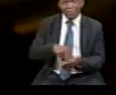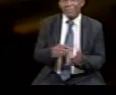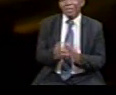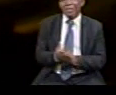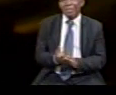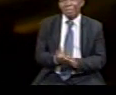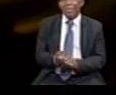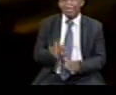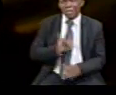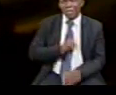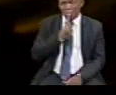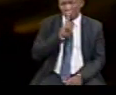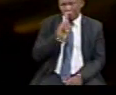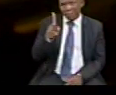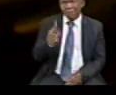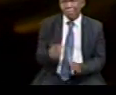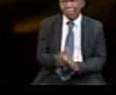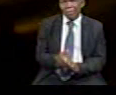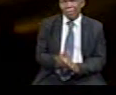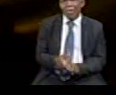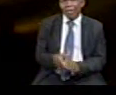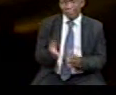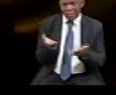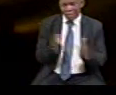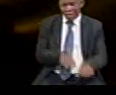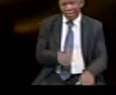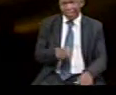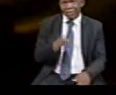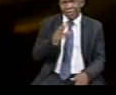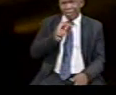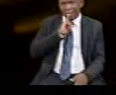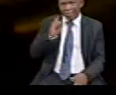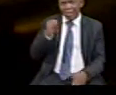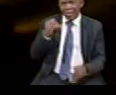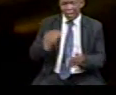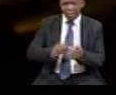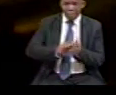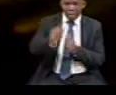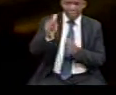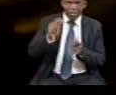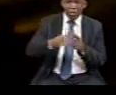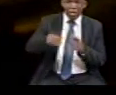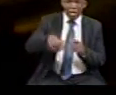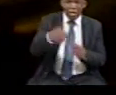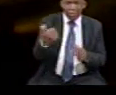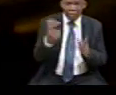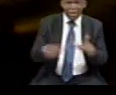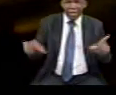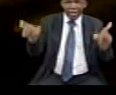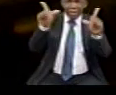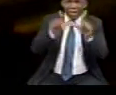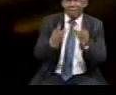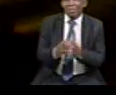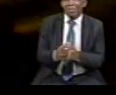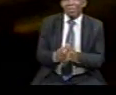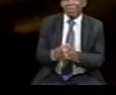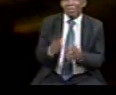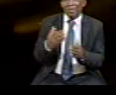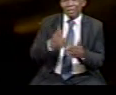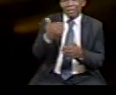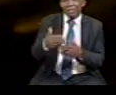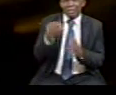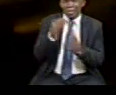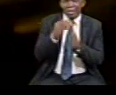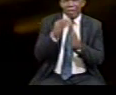he said assuredly that death is a passage to the manifestation of the next calendar of God for the church. You